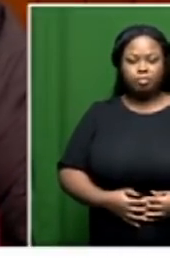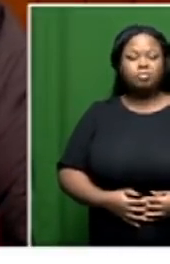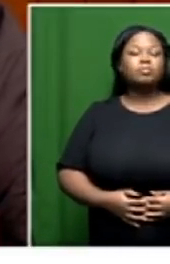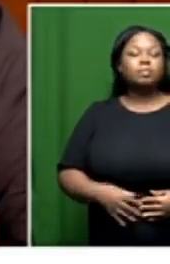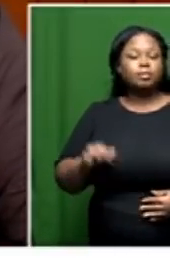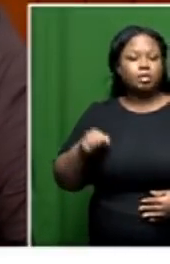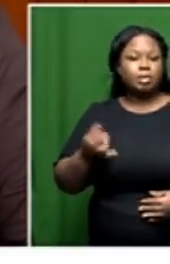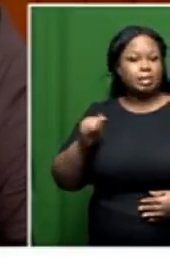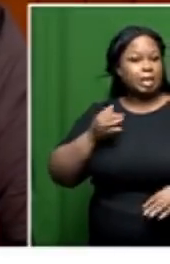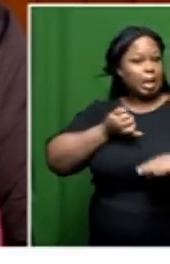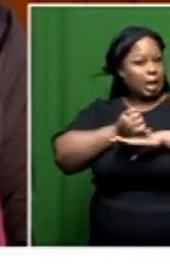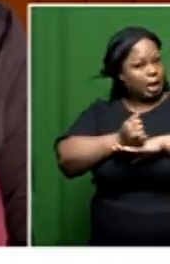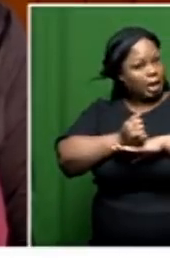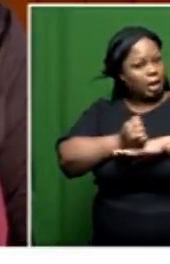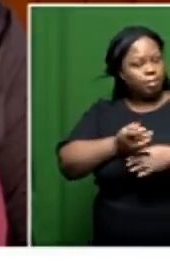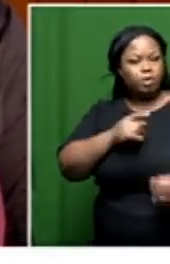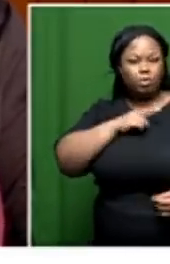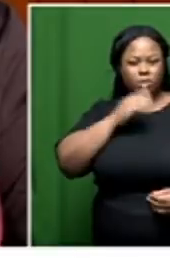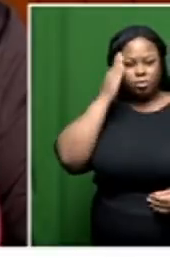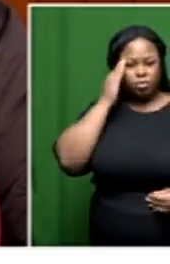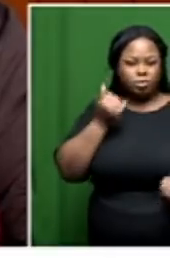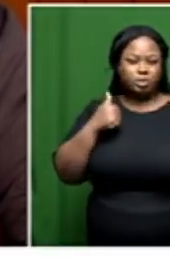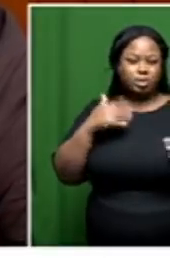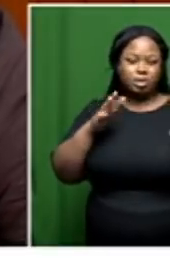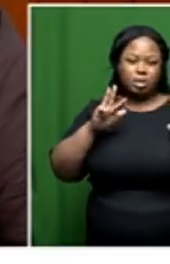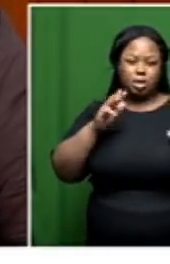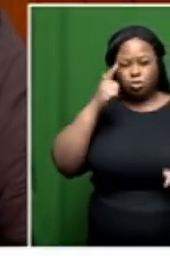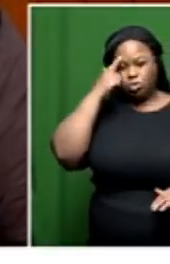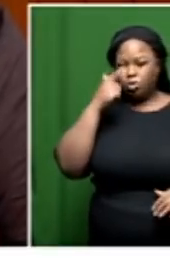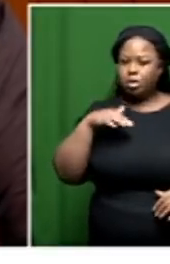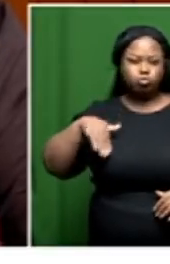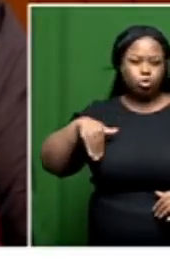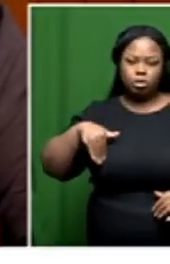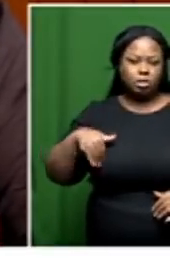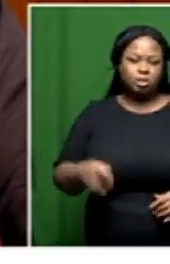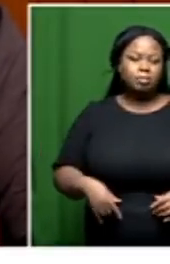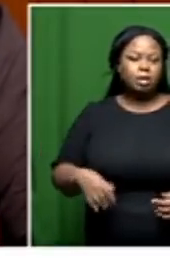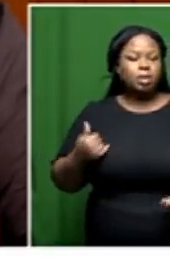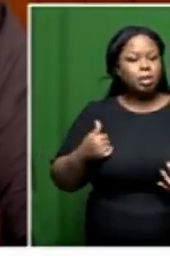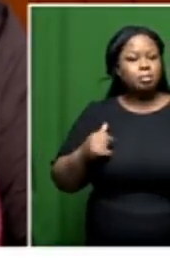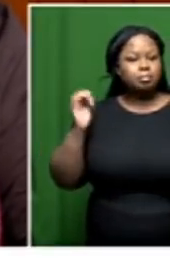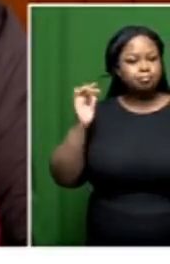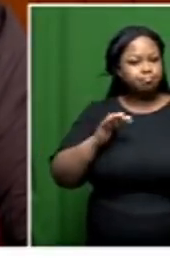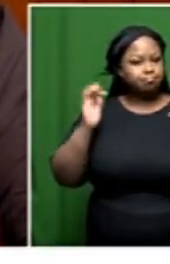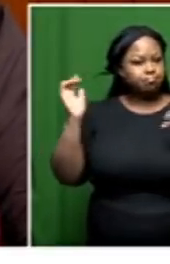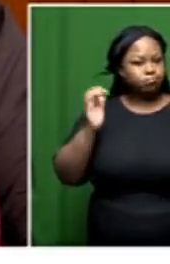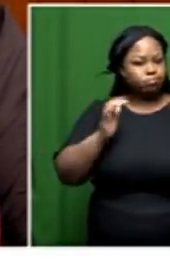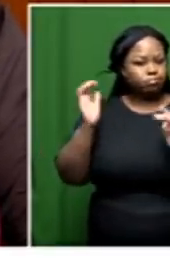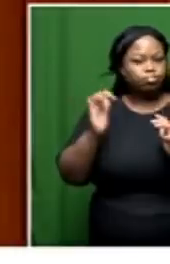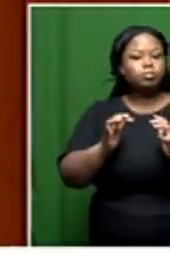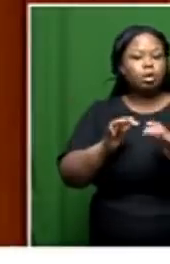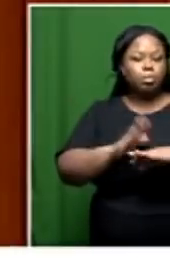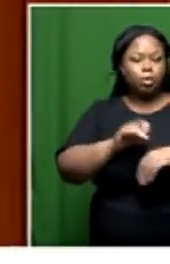So it's quite early yet. We know court's expected to start at 9 o'clock, so not yet, but I'm expecting that we would see quite a lot